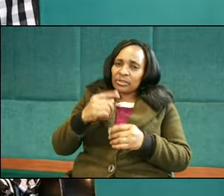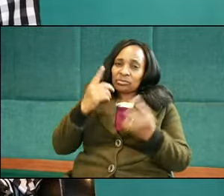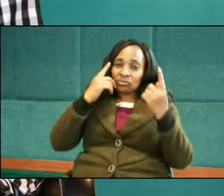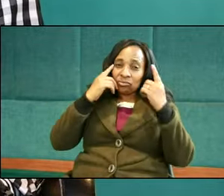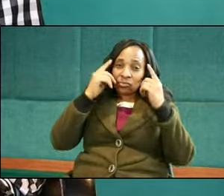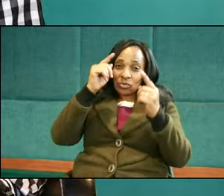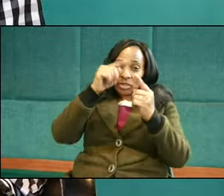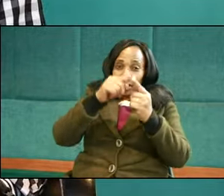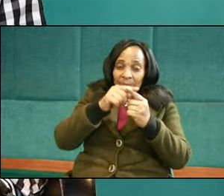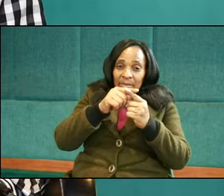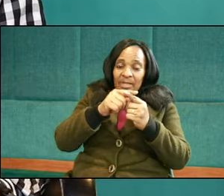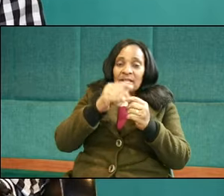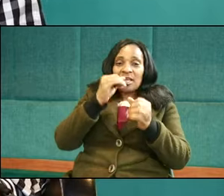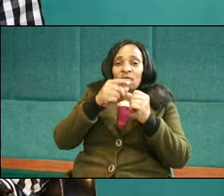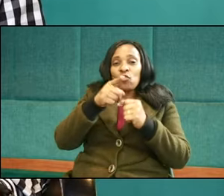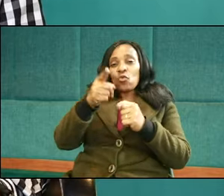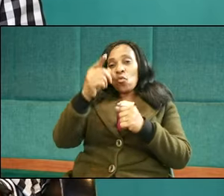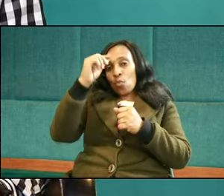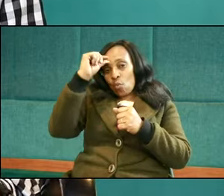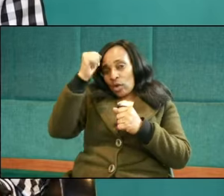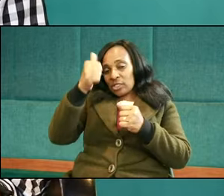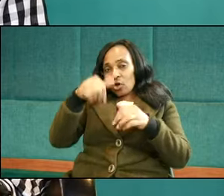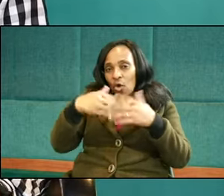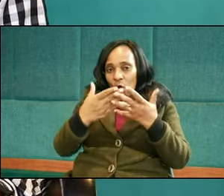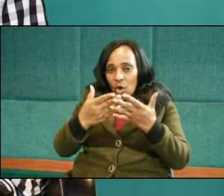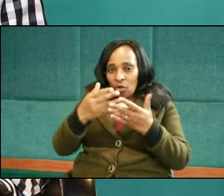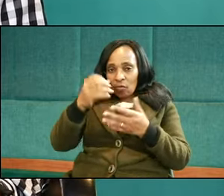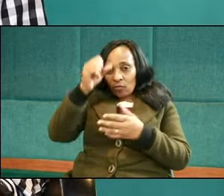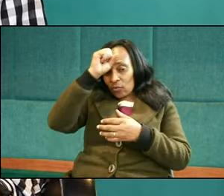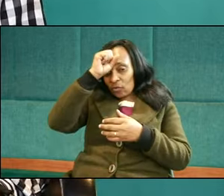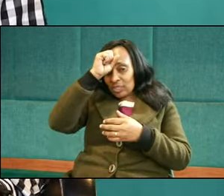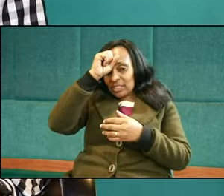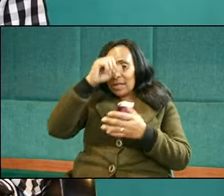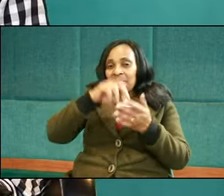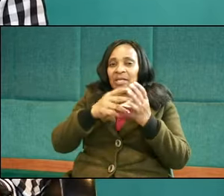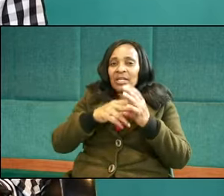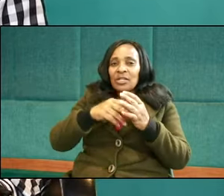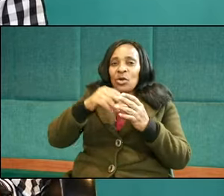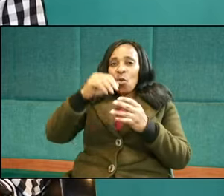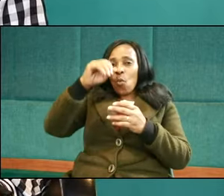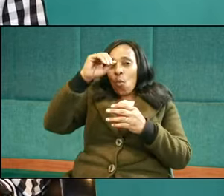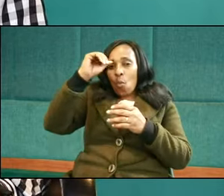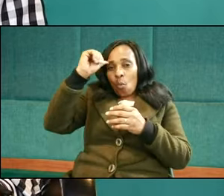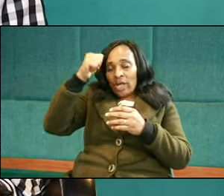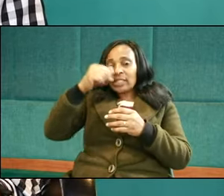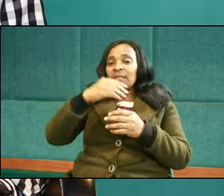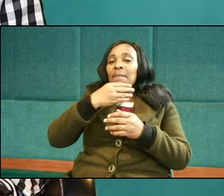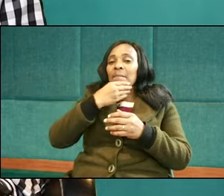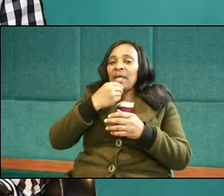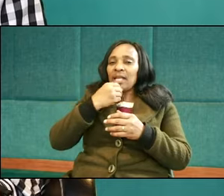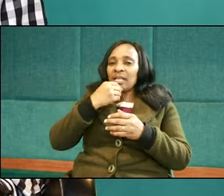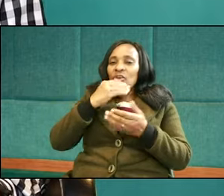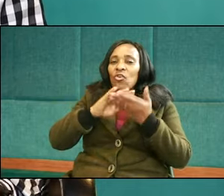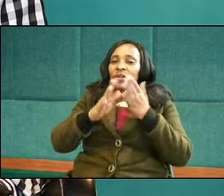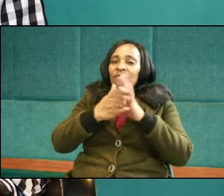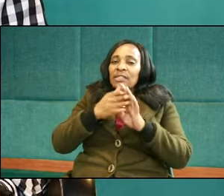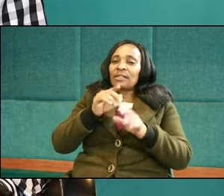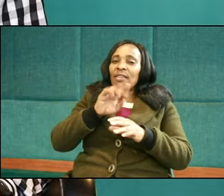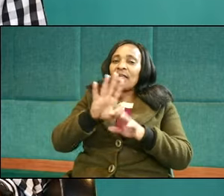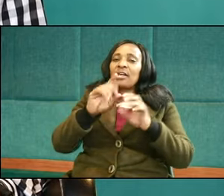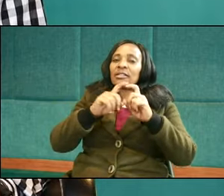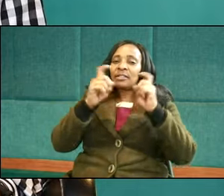if we are wise or foolish. And I'd say that wise men confess their sins. Foolish men do